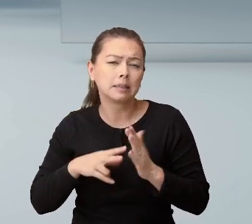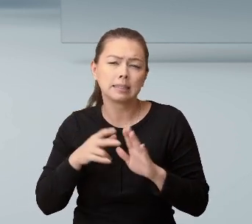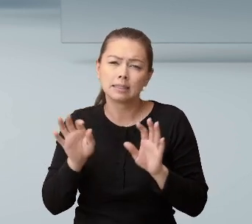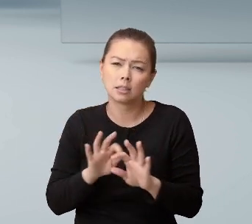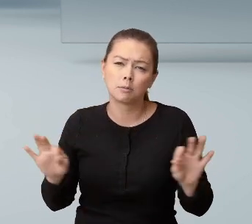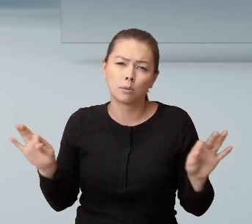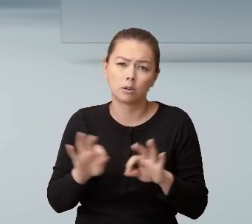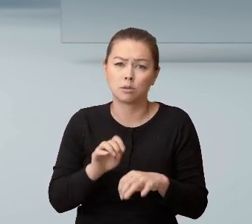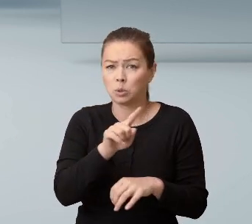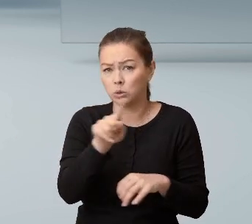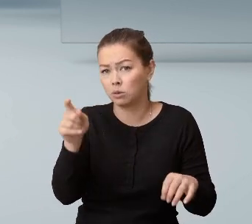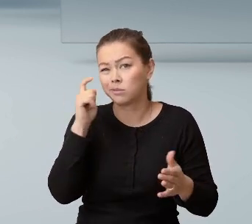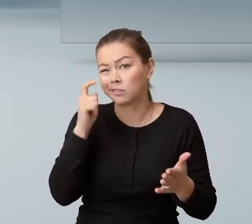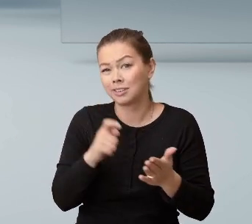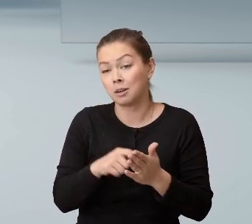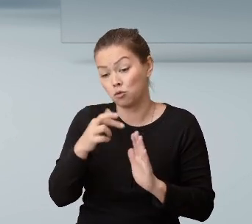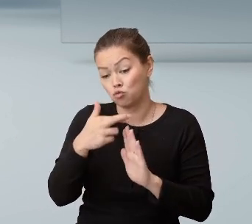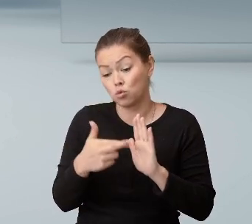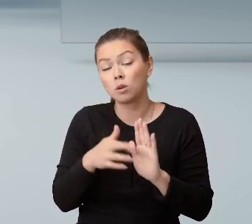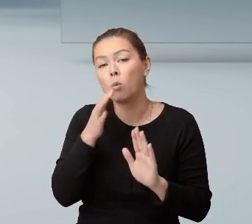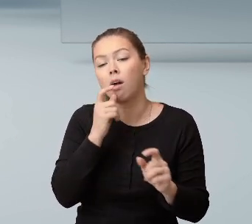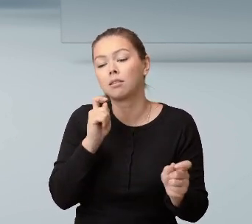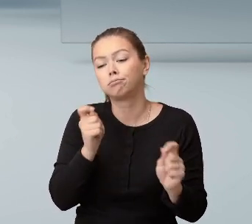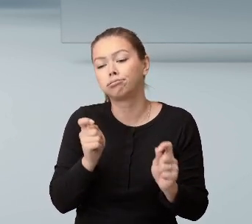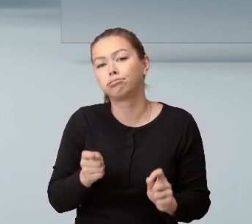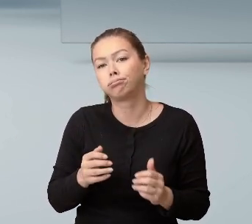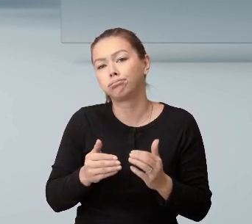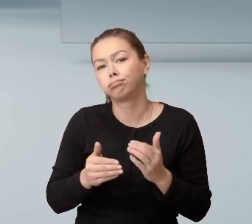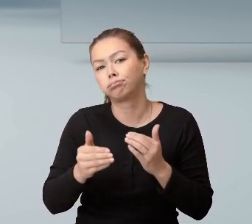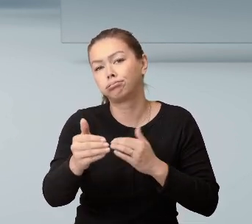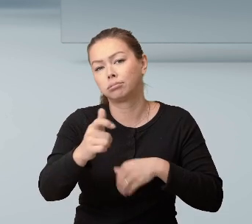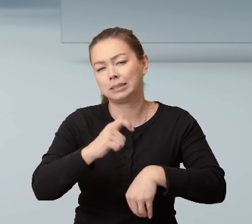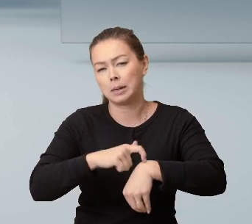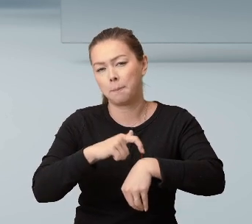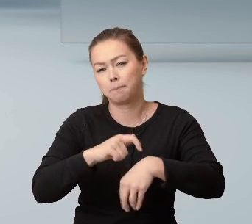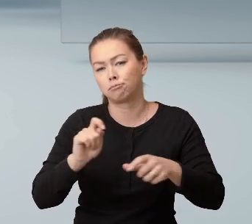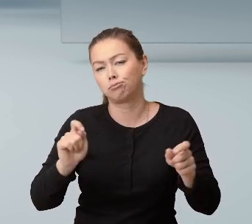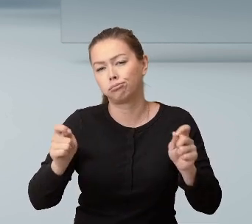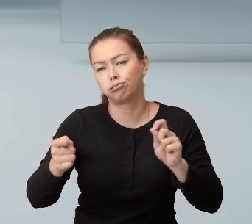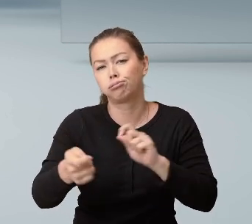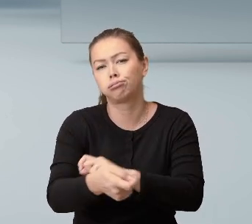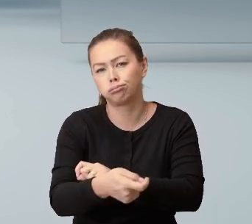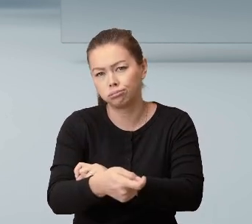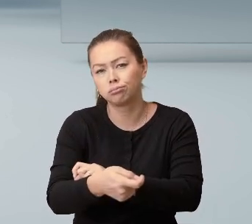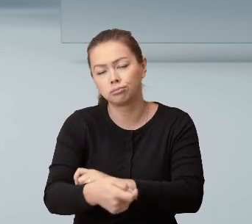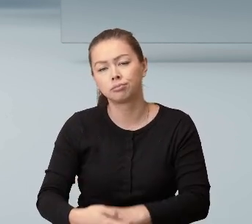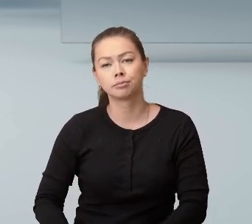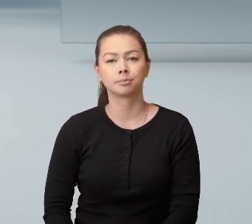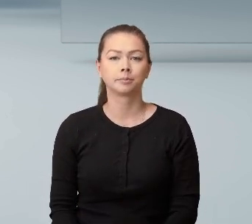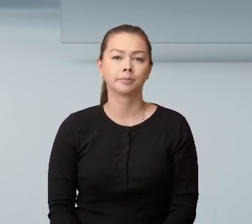should expect to refine things over time. But again, we'll kind of touch on that in a short while.